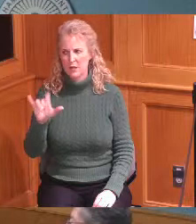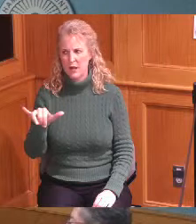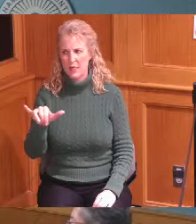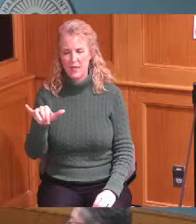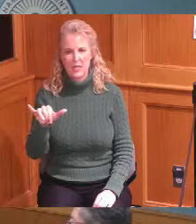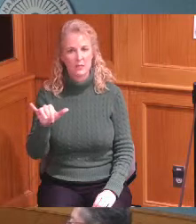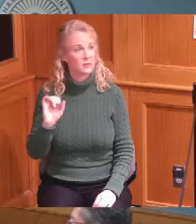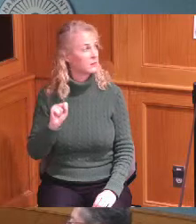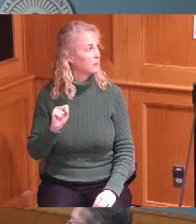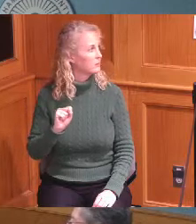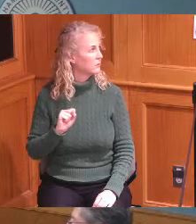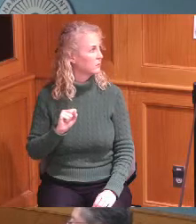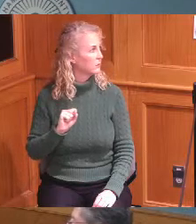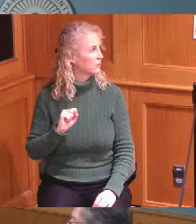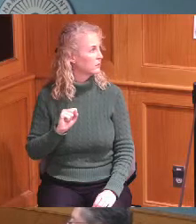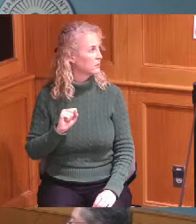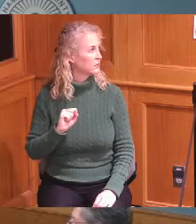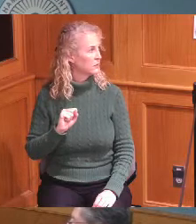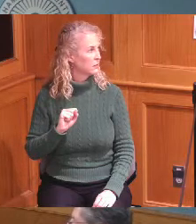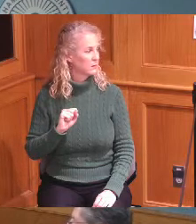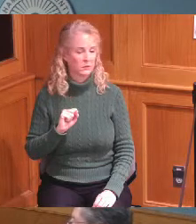Thank you.